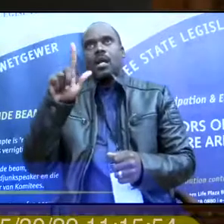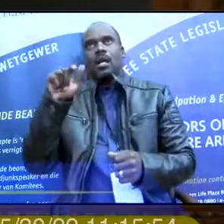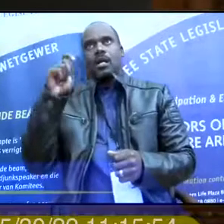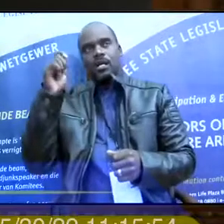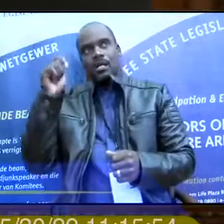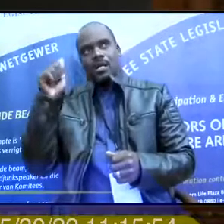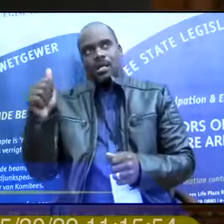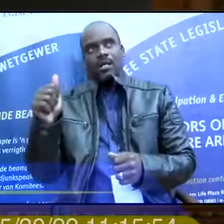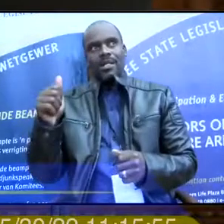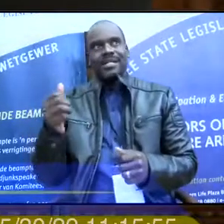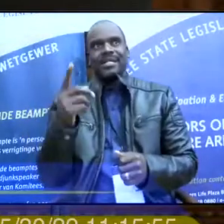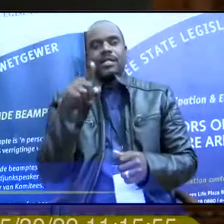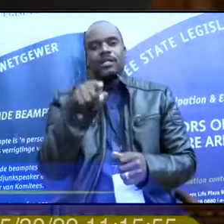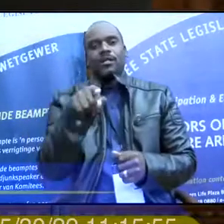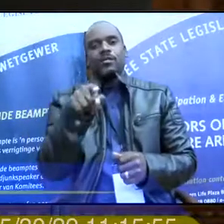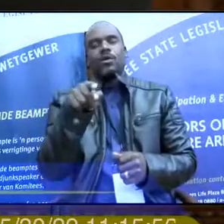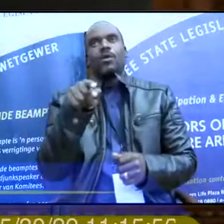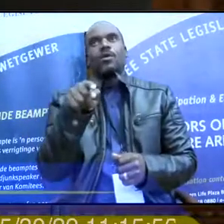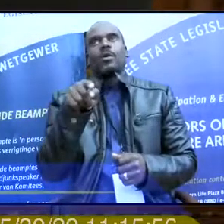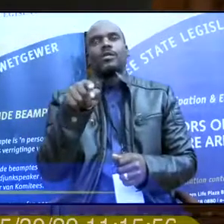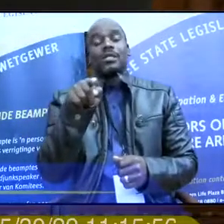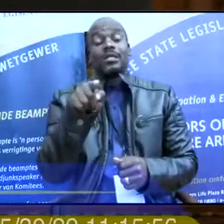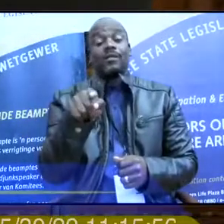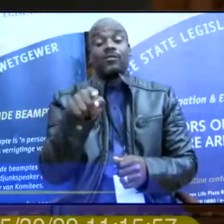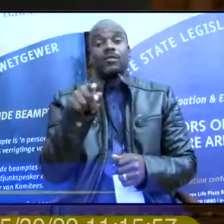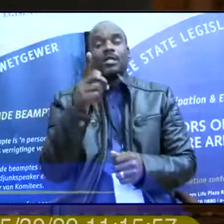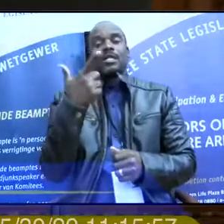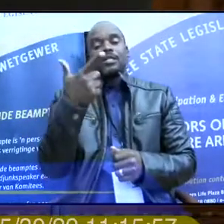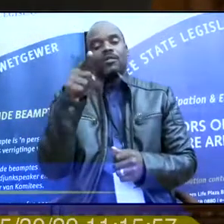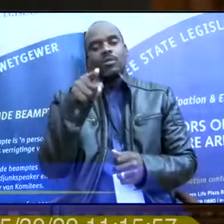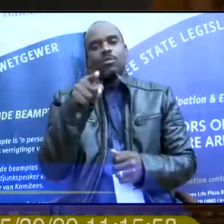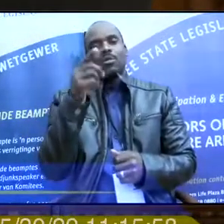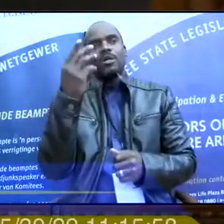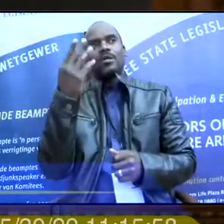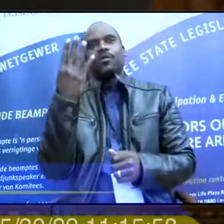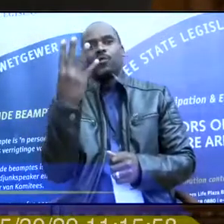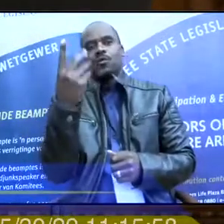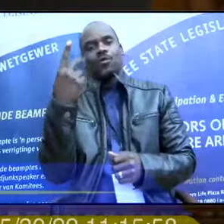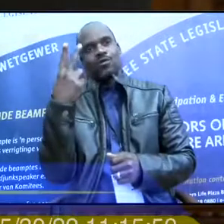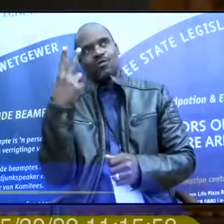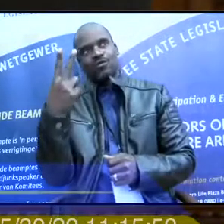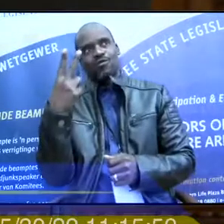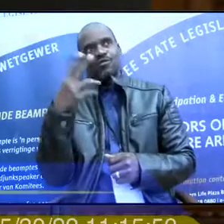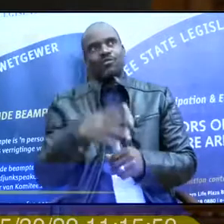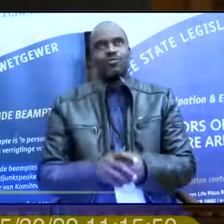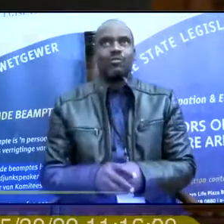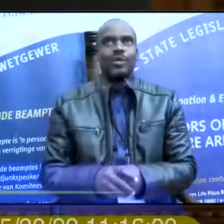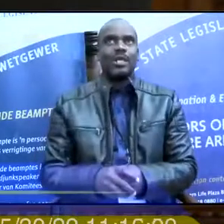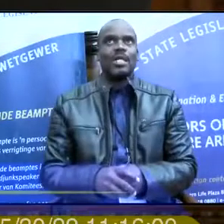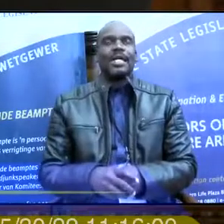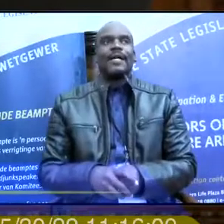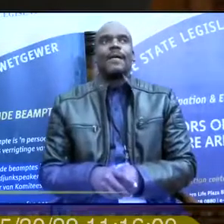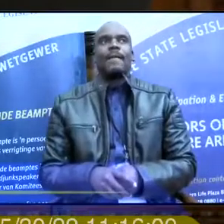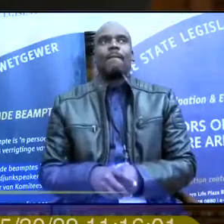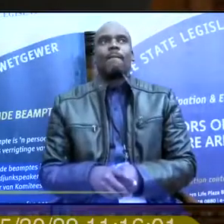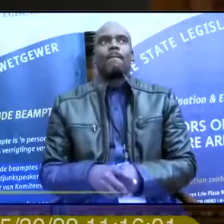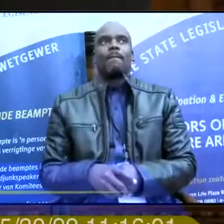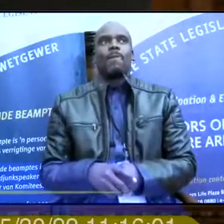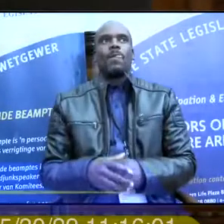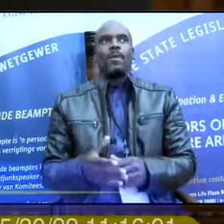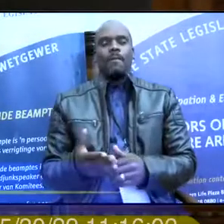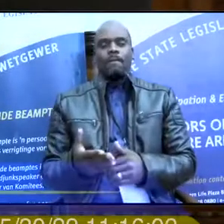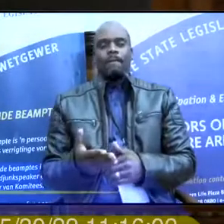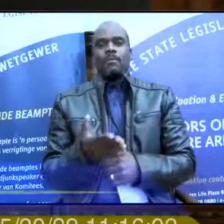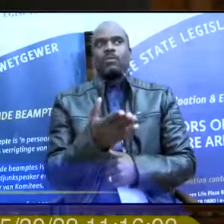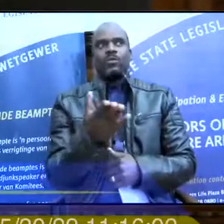survey in quarter two of 2021 from 36.5 to 38.1 in quarter three of